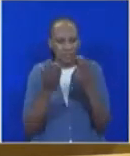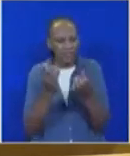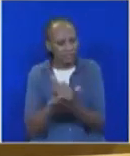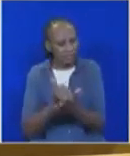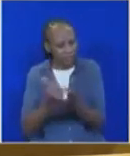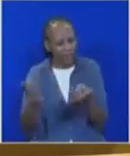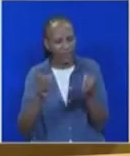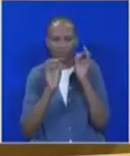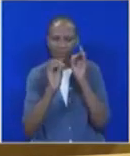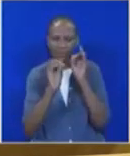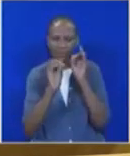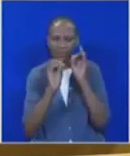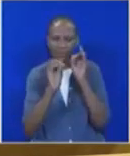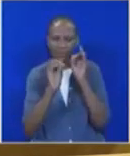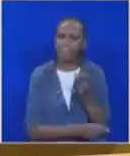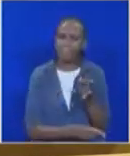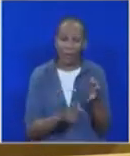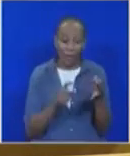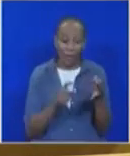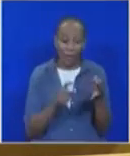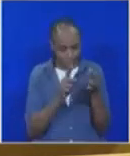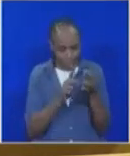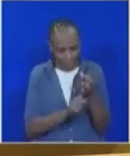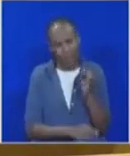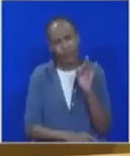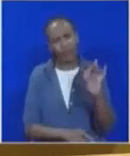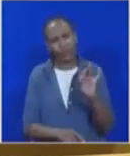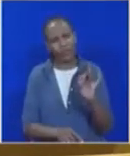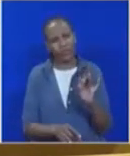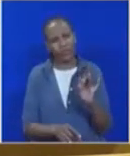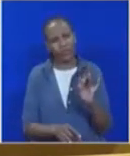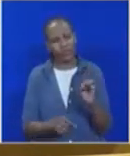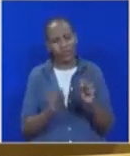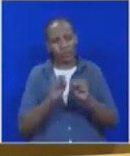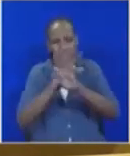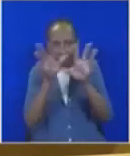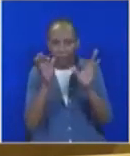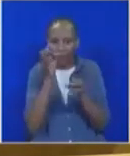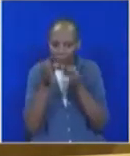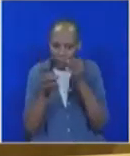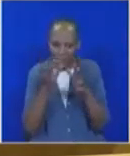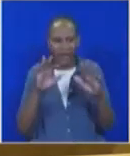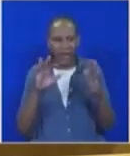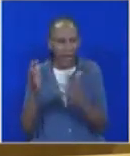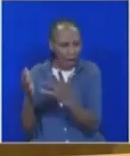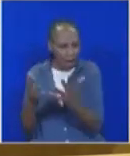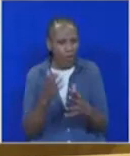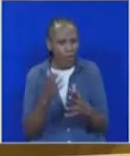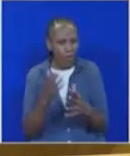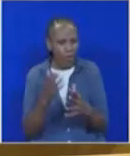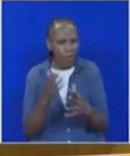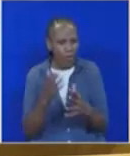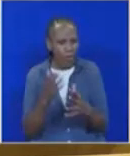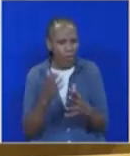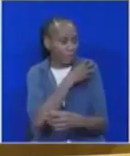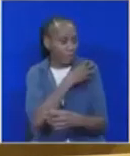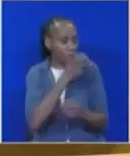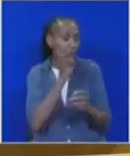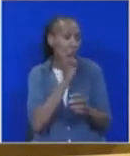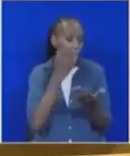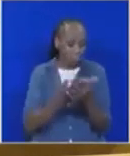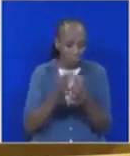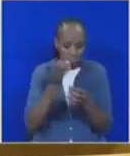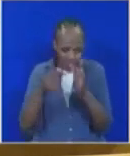describe the specific kinds of property that a Minister for Water and Sanitation might expropriate, to take that example. But this